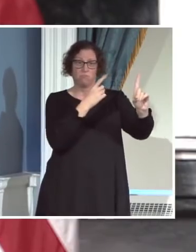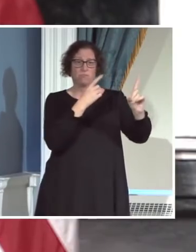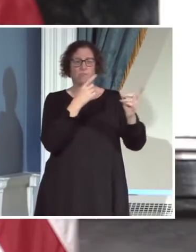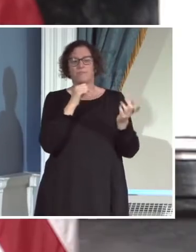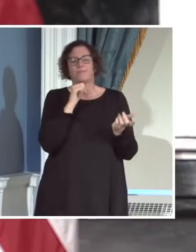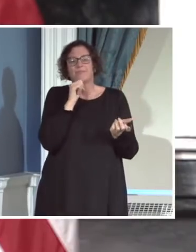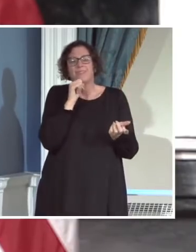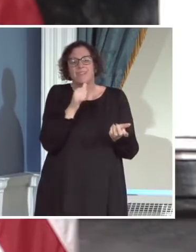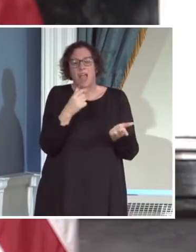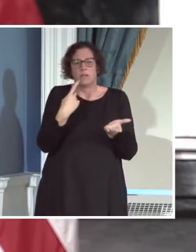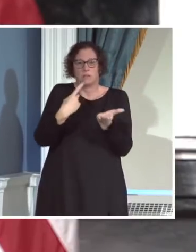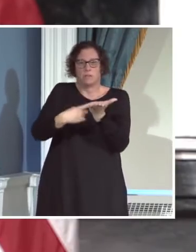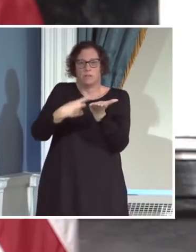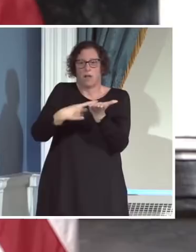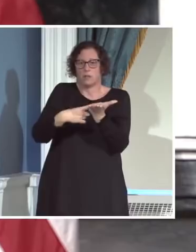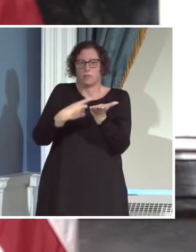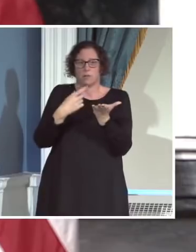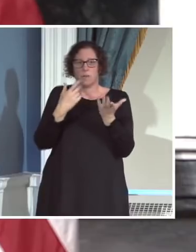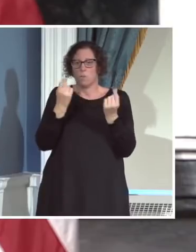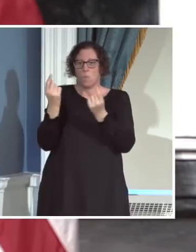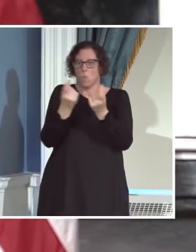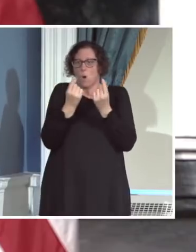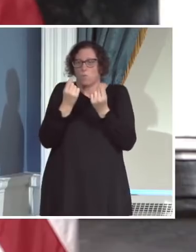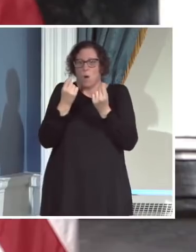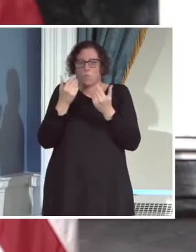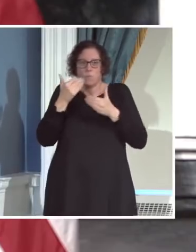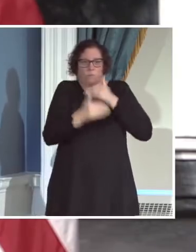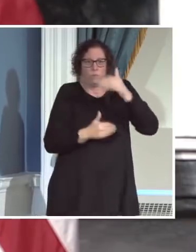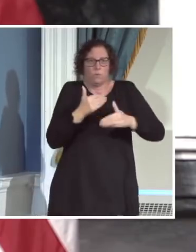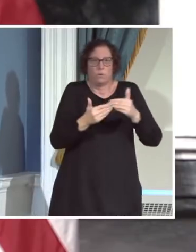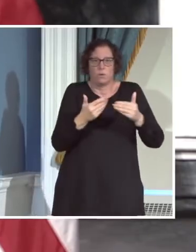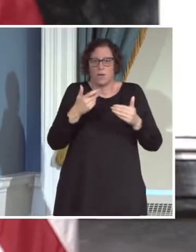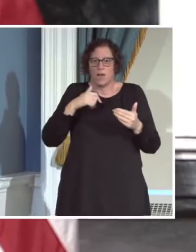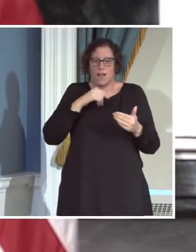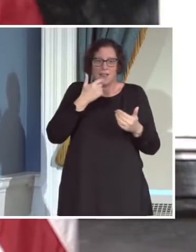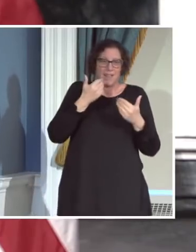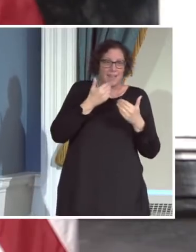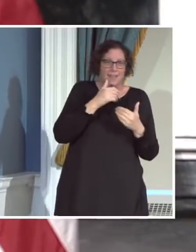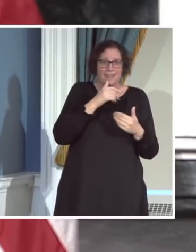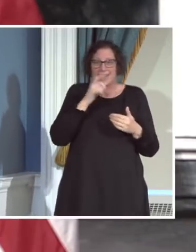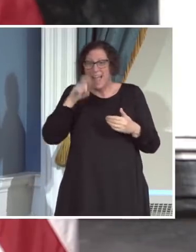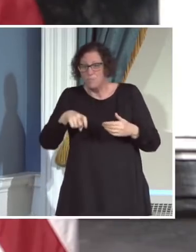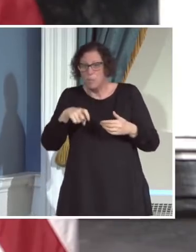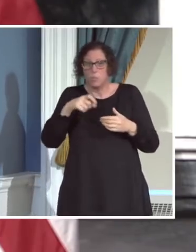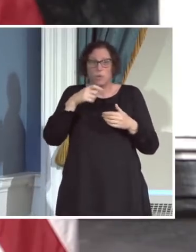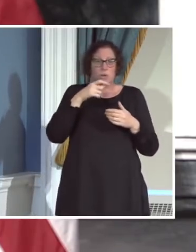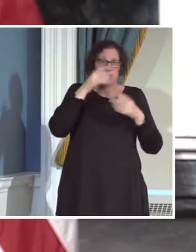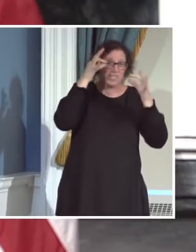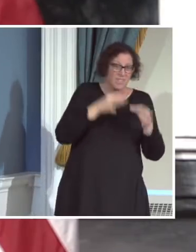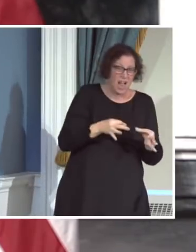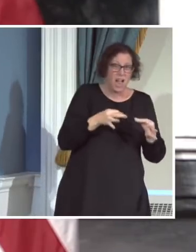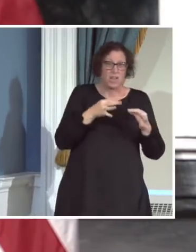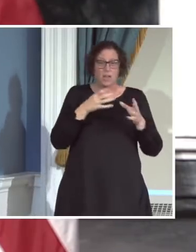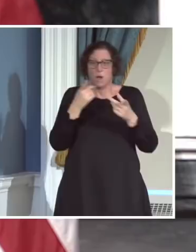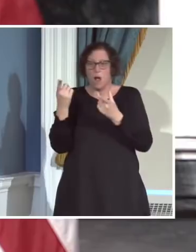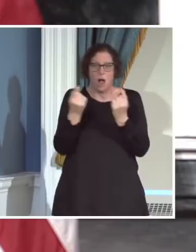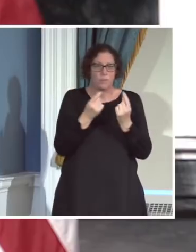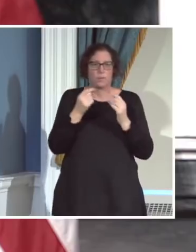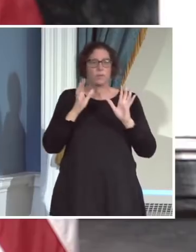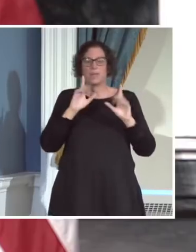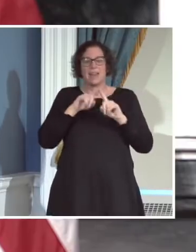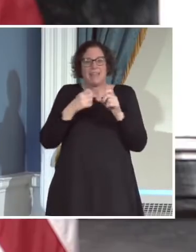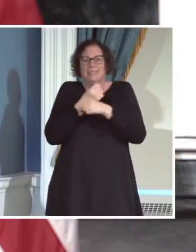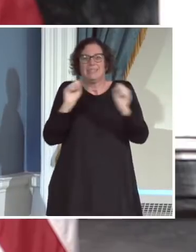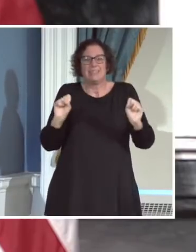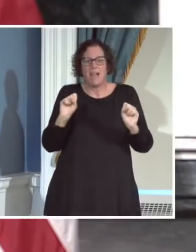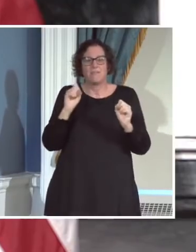fight every minute to avoid ever having to get to that point. And that means having enough medical personnel, enough ventilators, enough